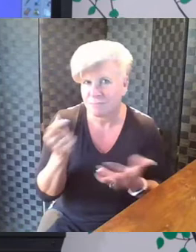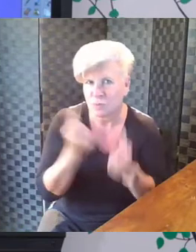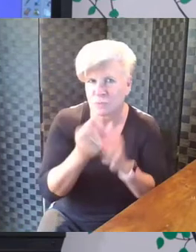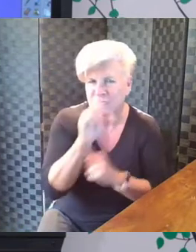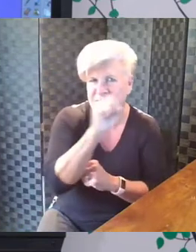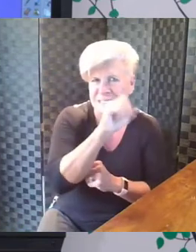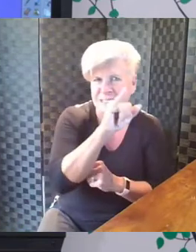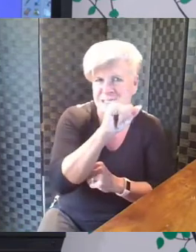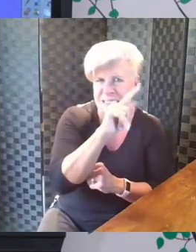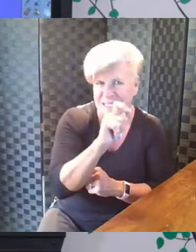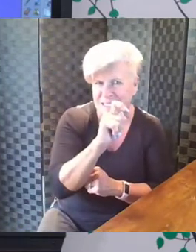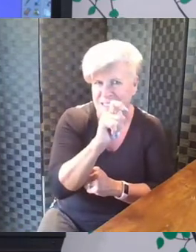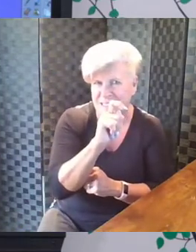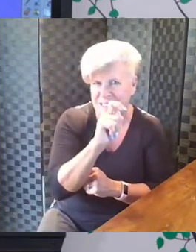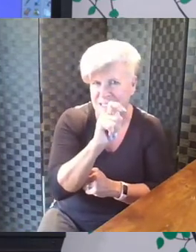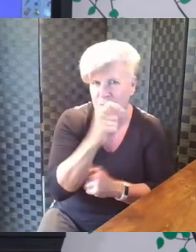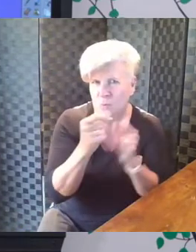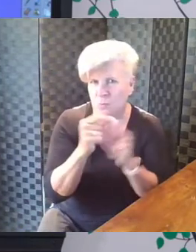Which word do you think?